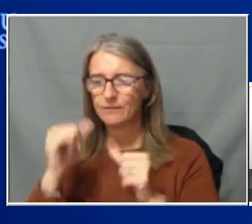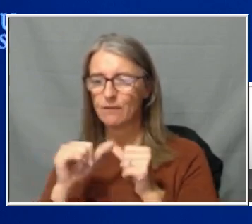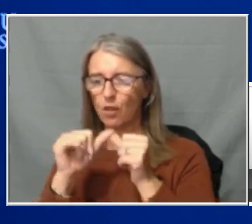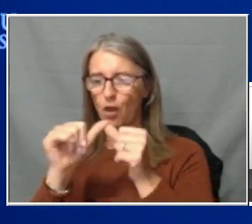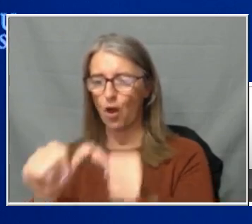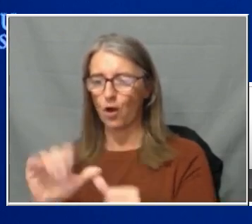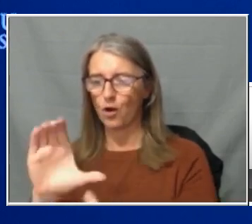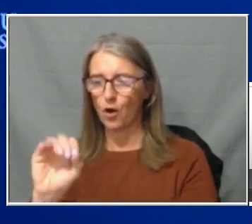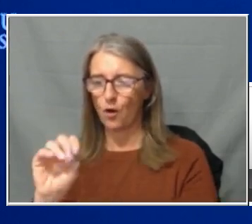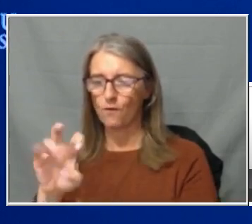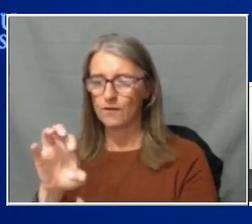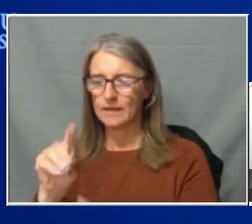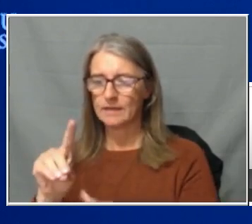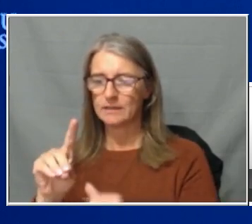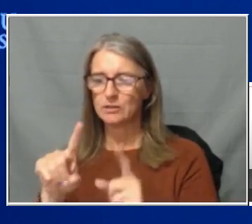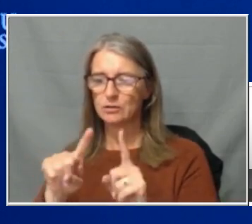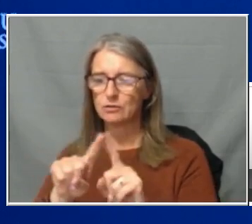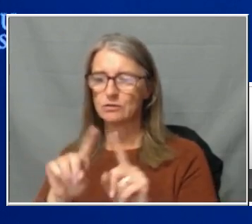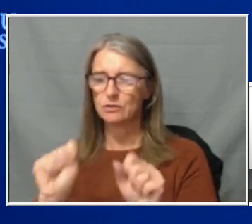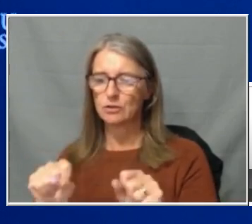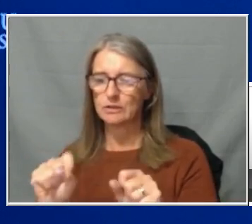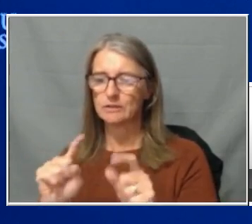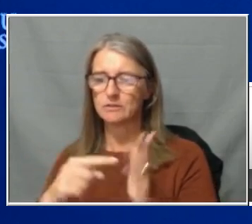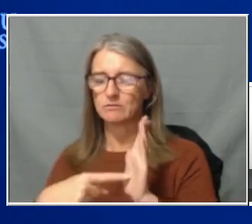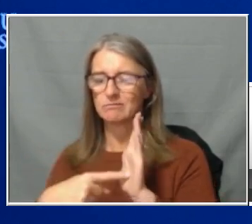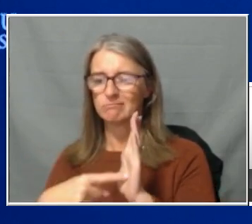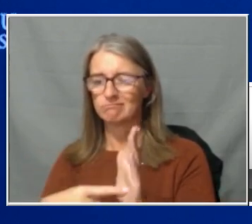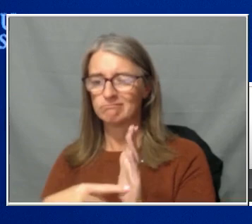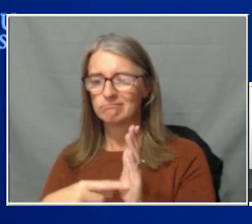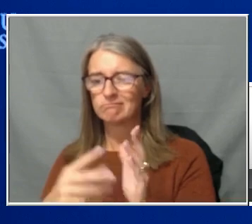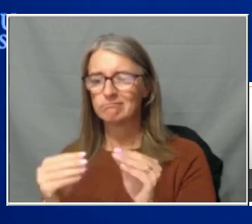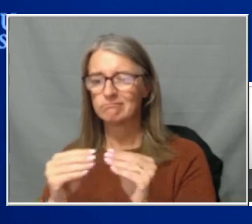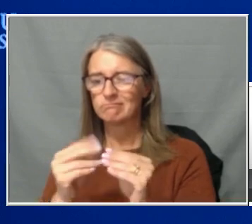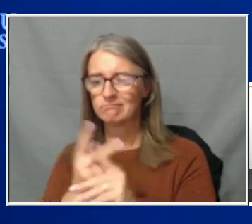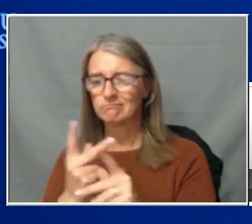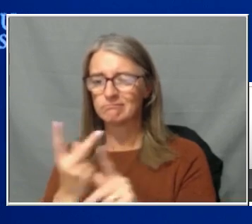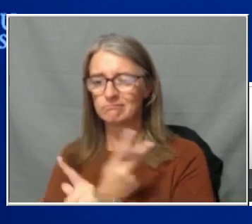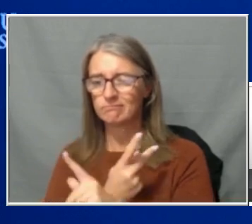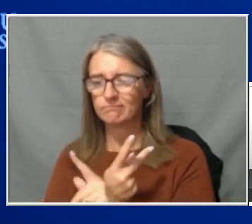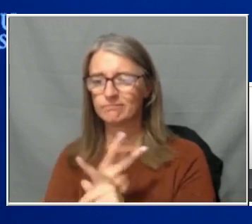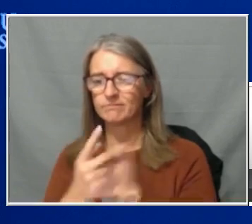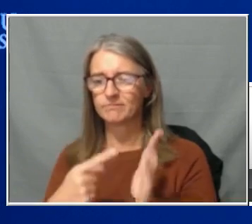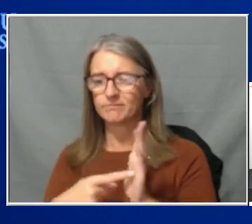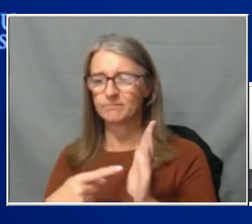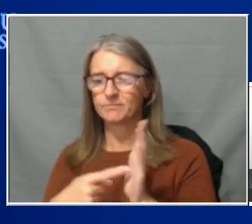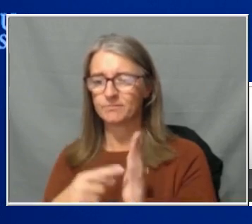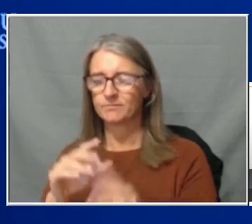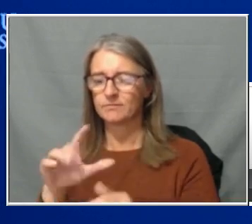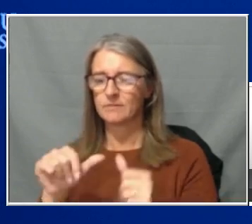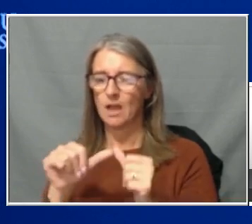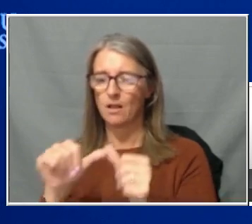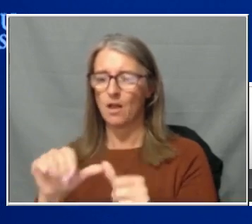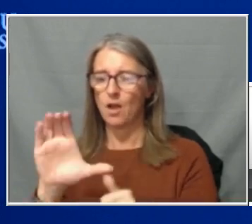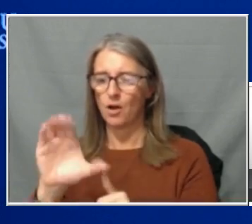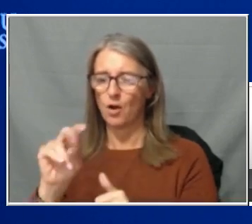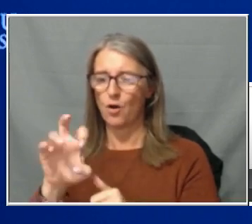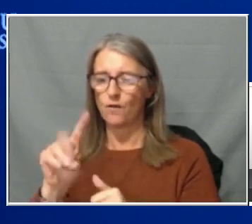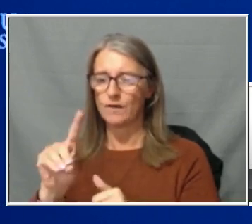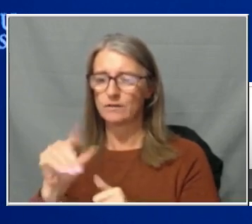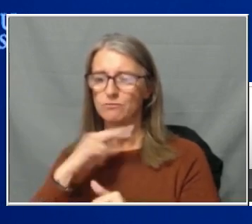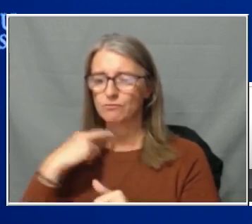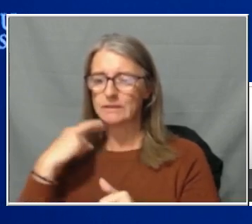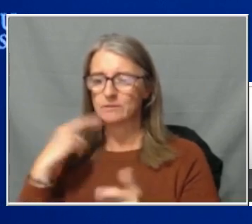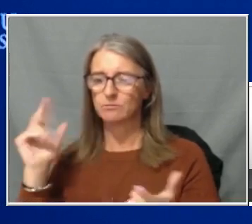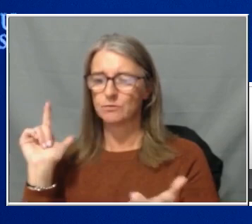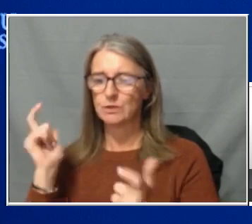reinfected, those could exacerbate symptoms as well. The other thing is, even though long COVID risks may be reduced, you